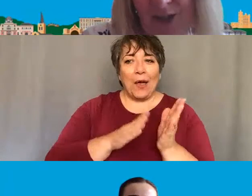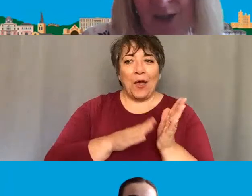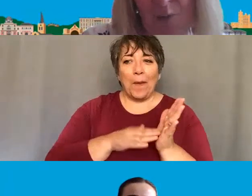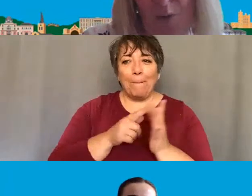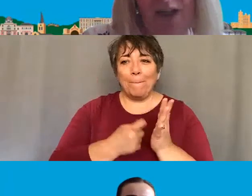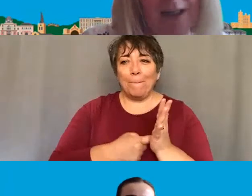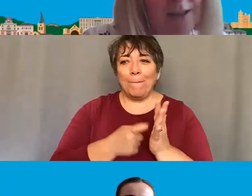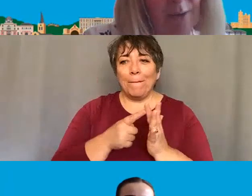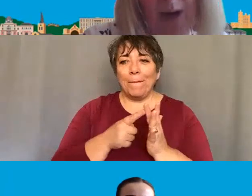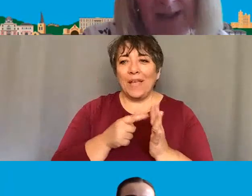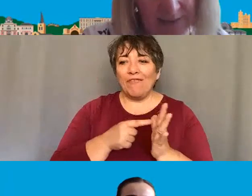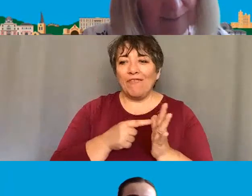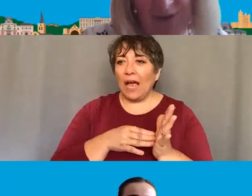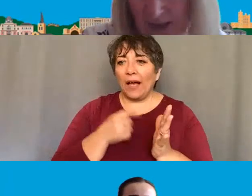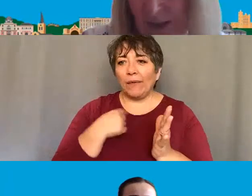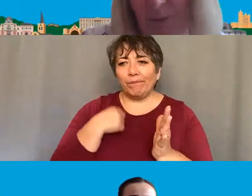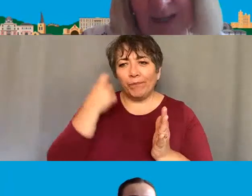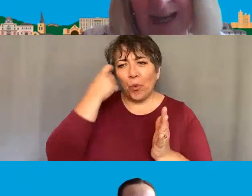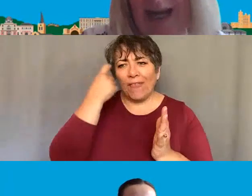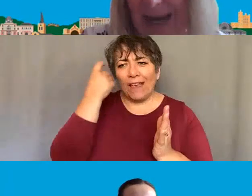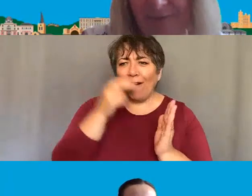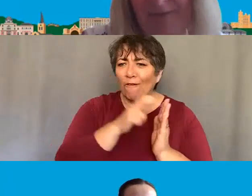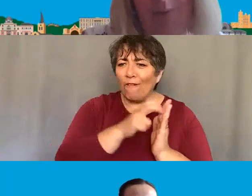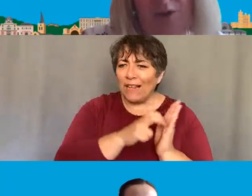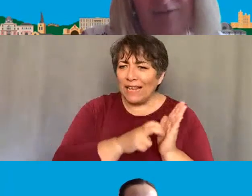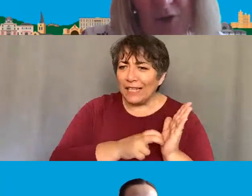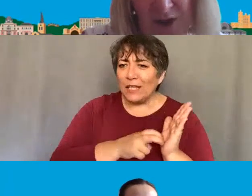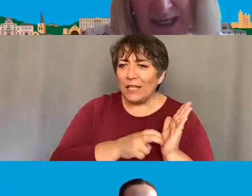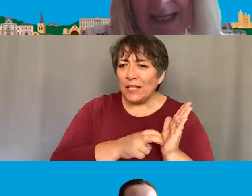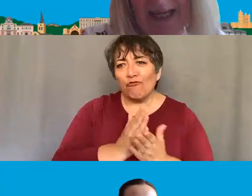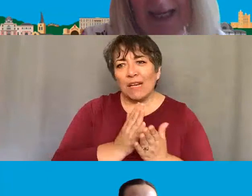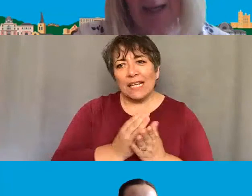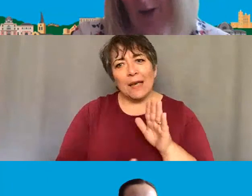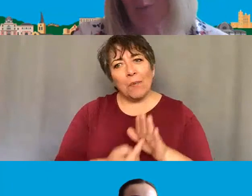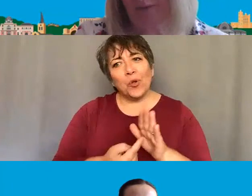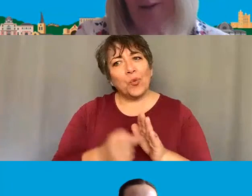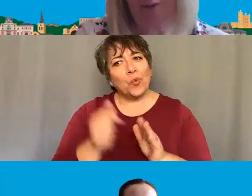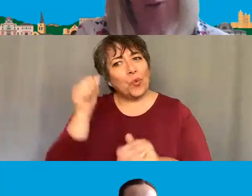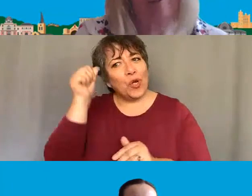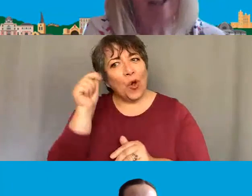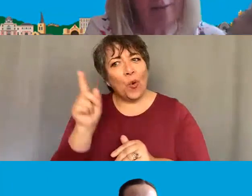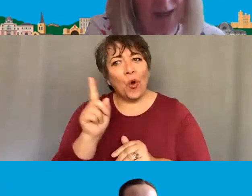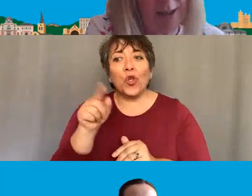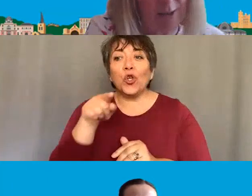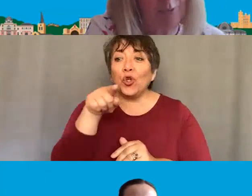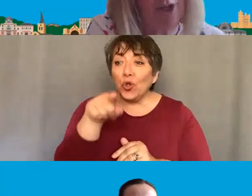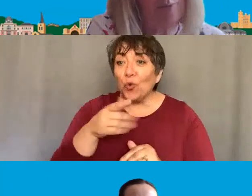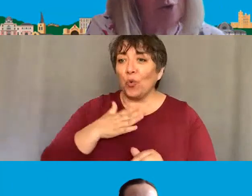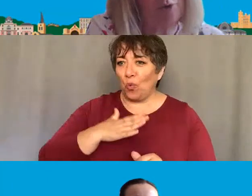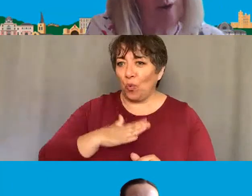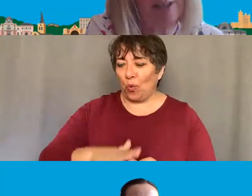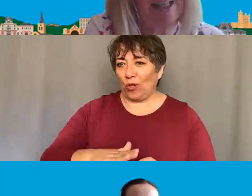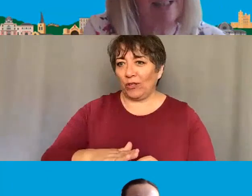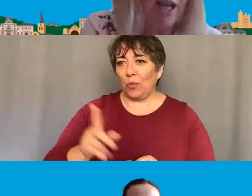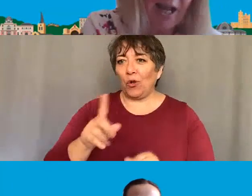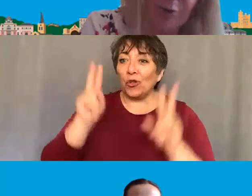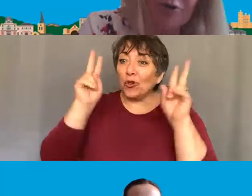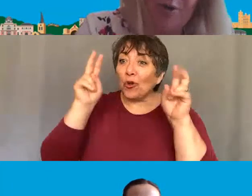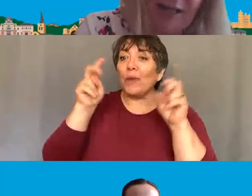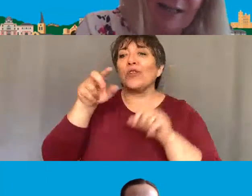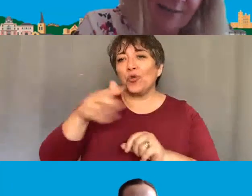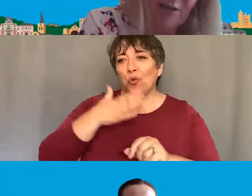from the things that you want. So thank you again, everybody, for joining. I hope you found it useful. Thank you so much to our